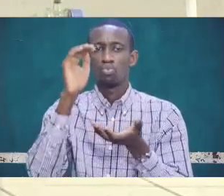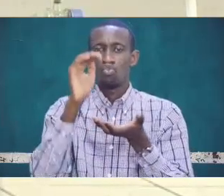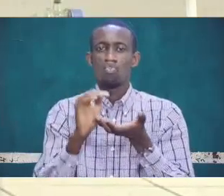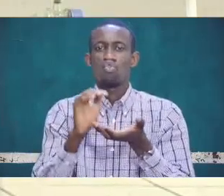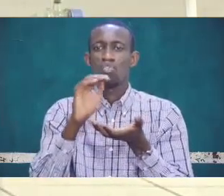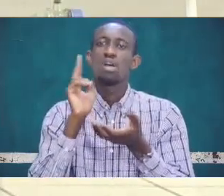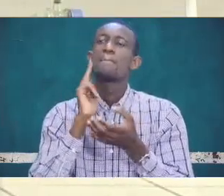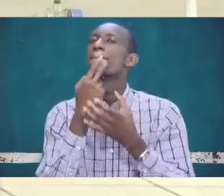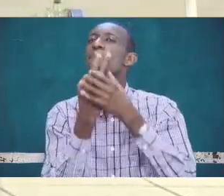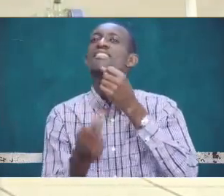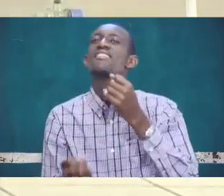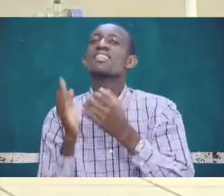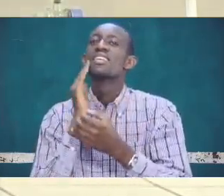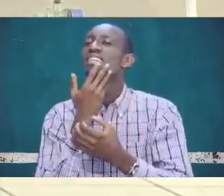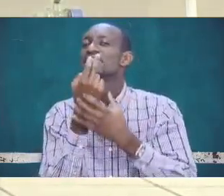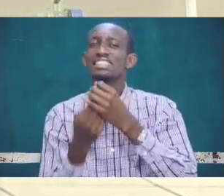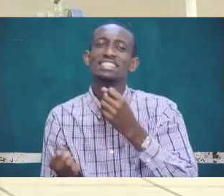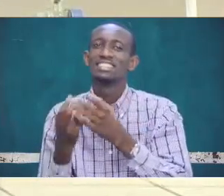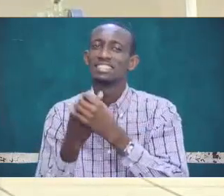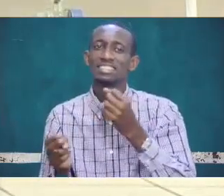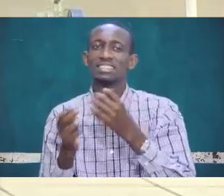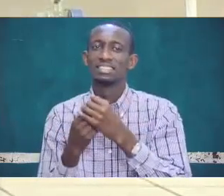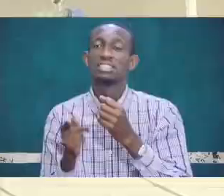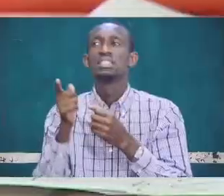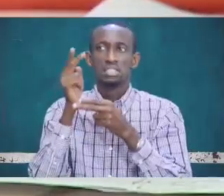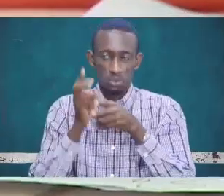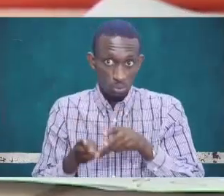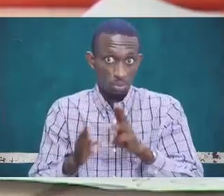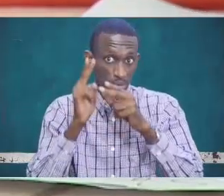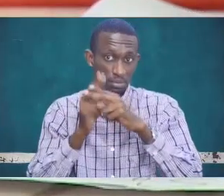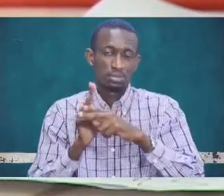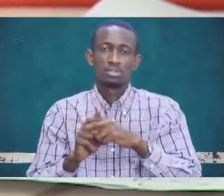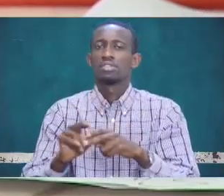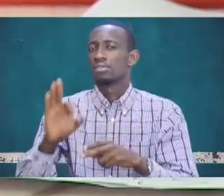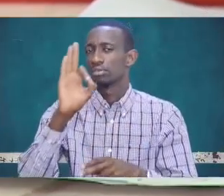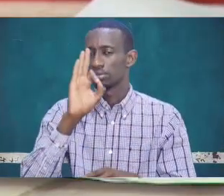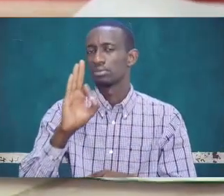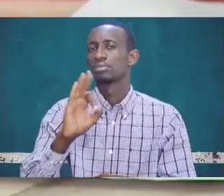you filter this one? This method is called filtration.